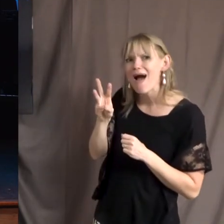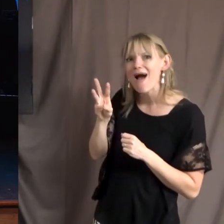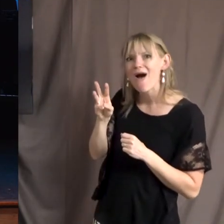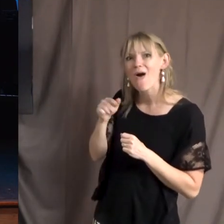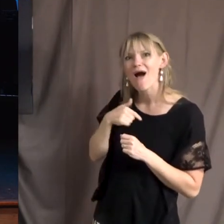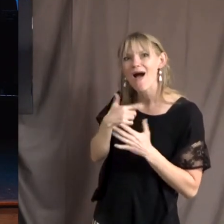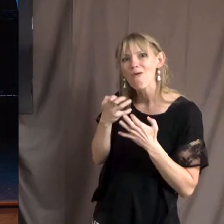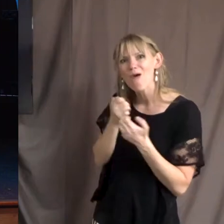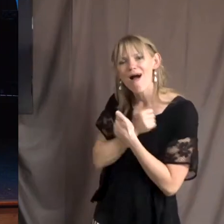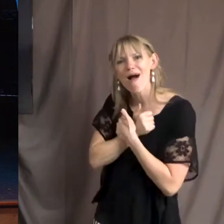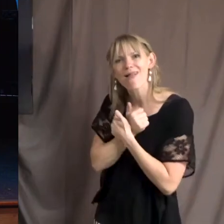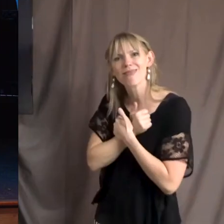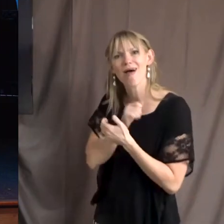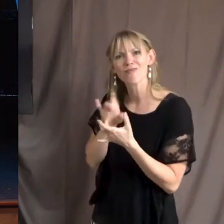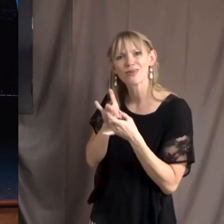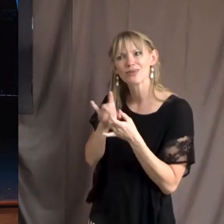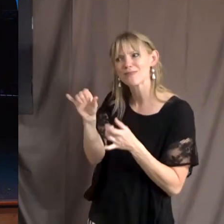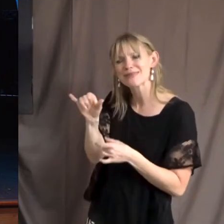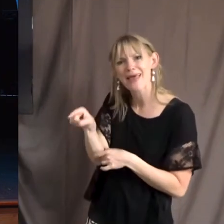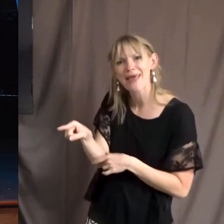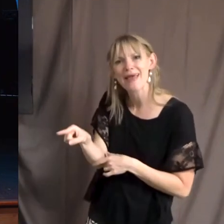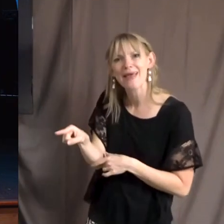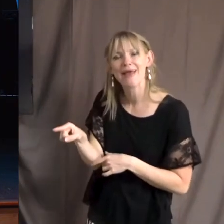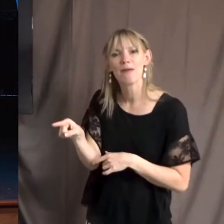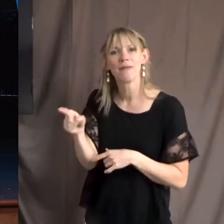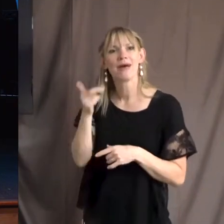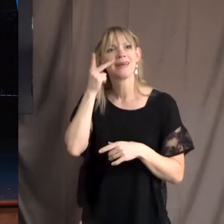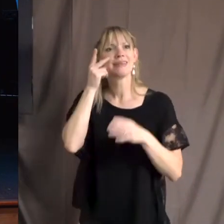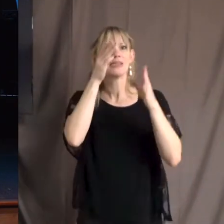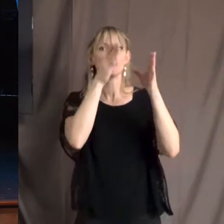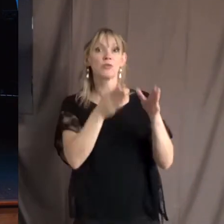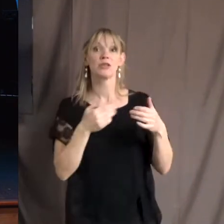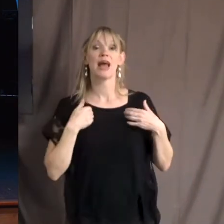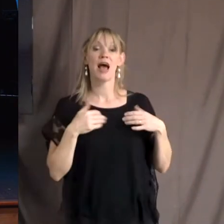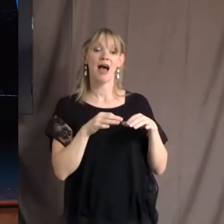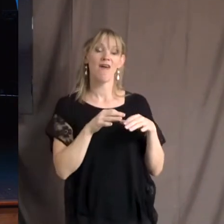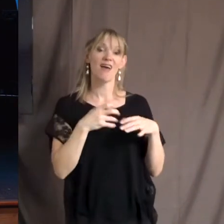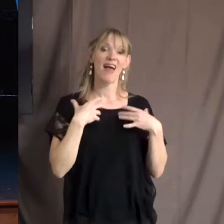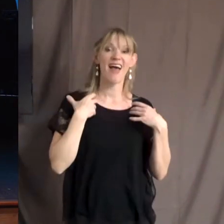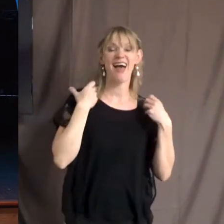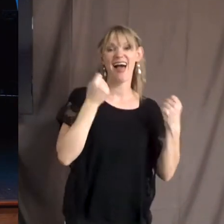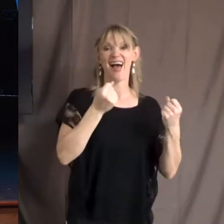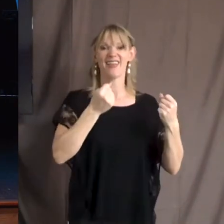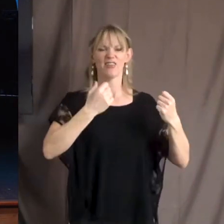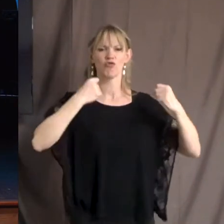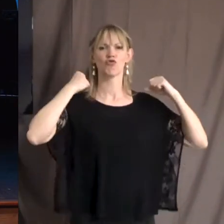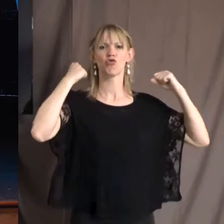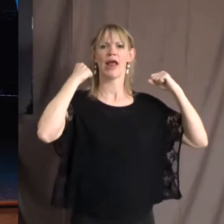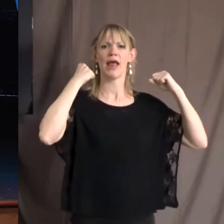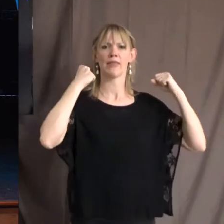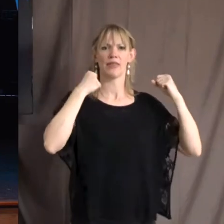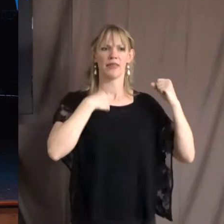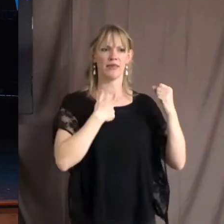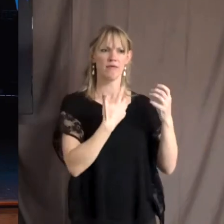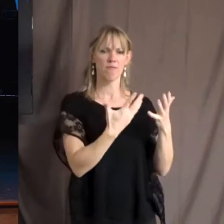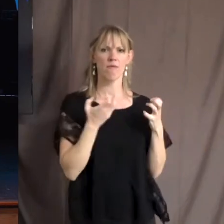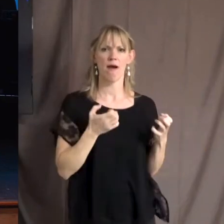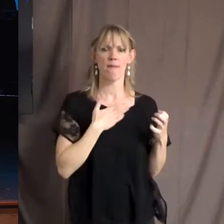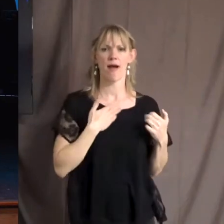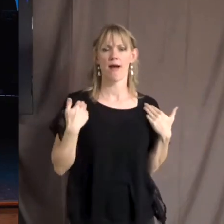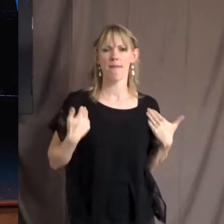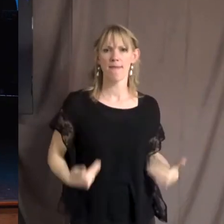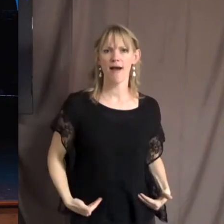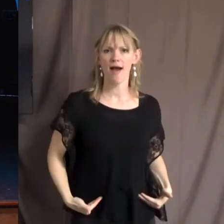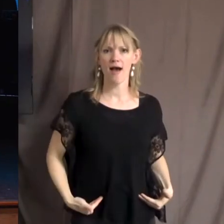loving relationship like that. We see somebody who has the degree of health and strength that we'd like to have in our body, and we